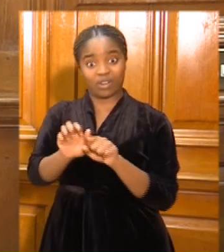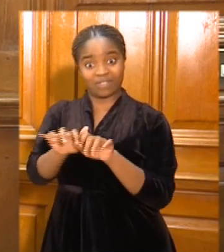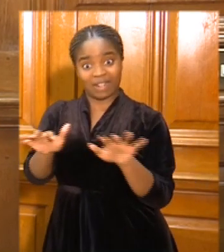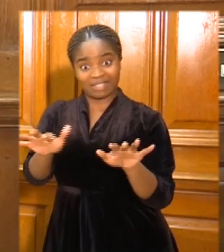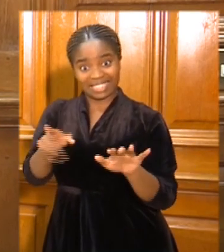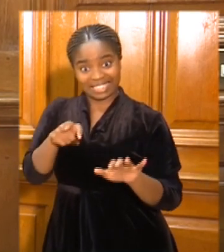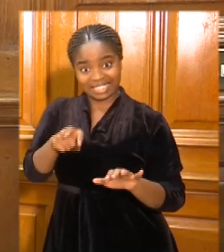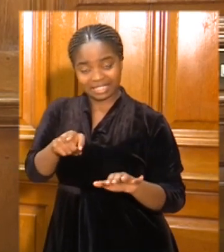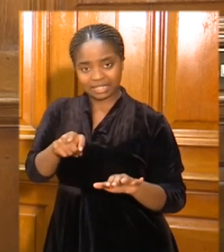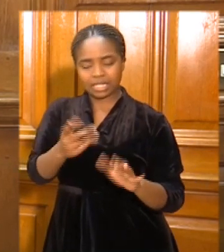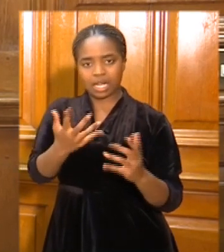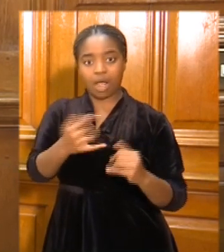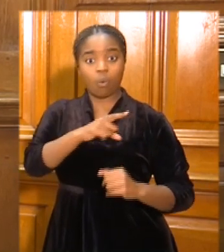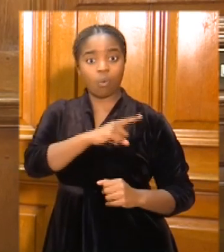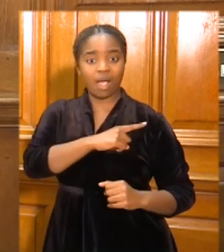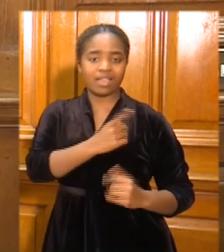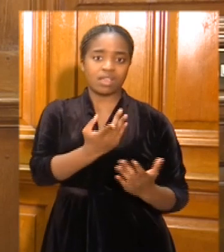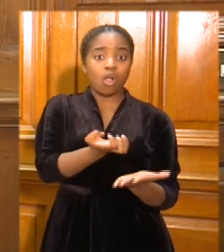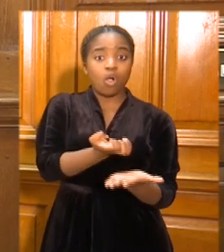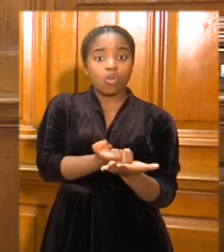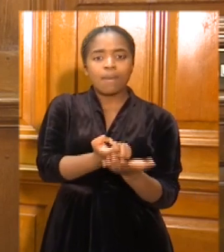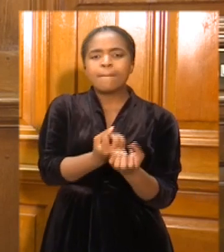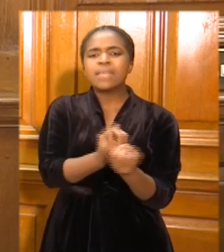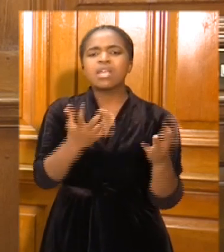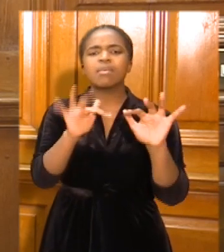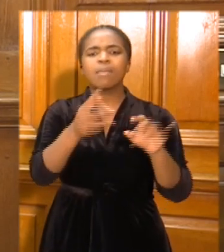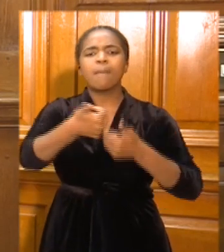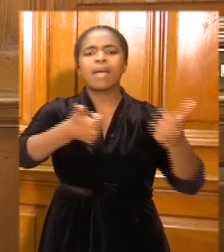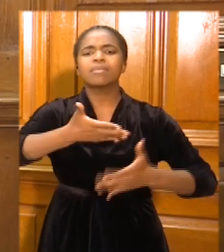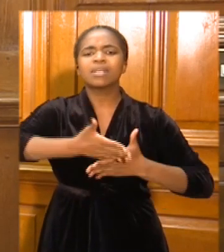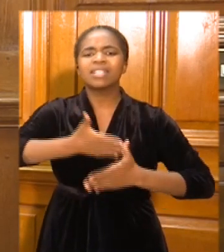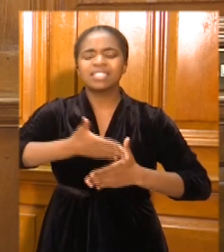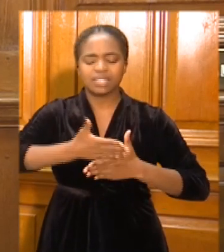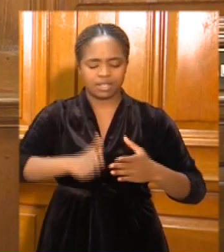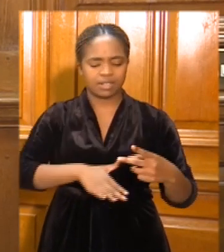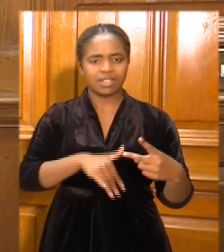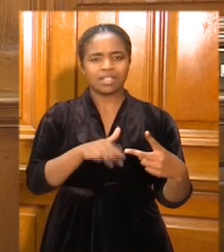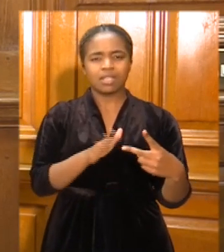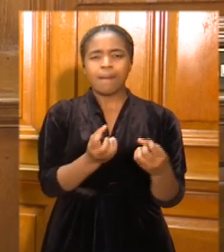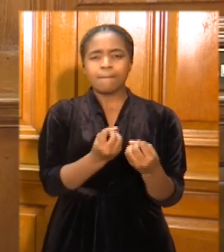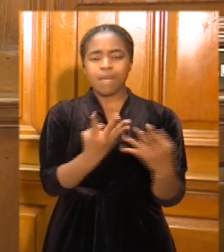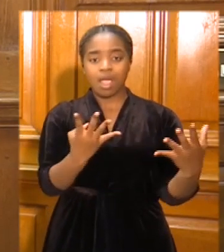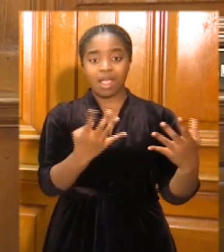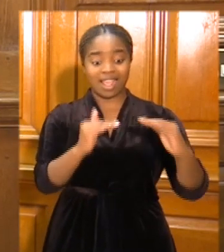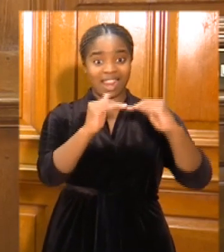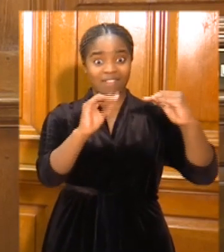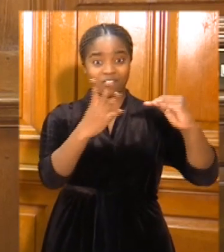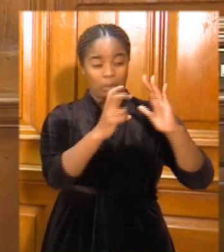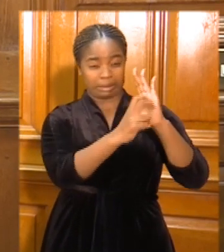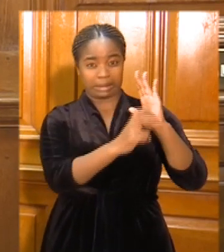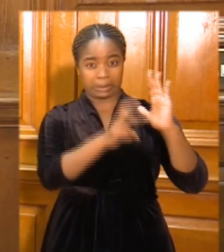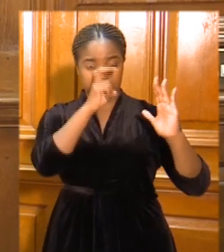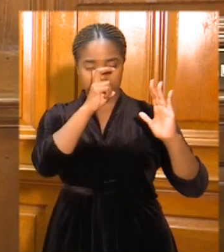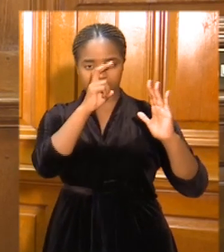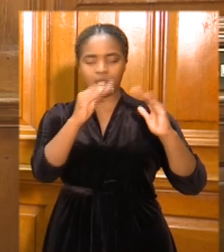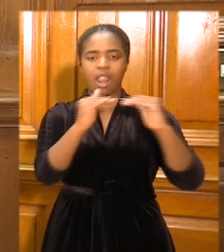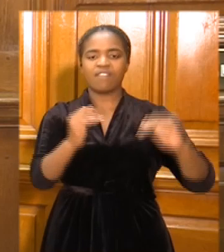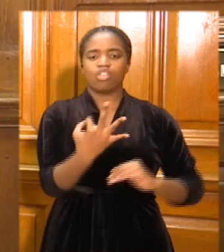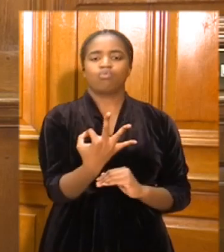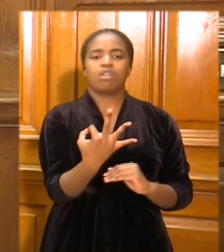will result in the opening up of the economy and the removal of a number of restrictions on the movement of